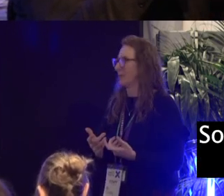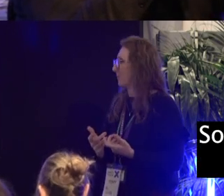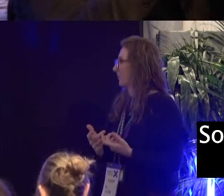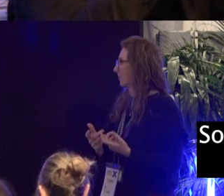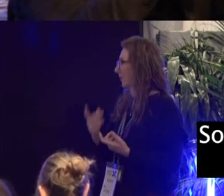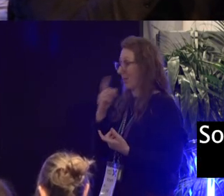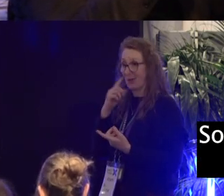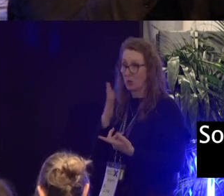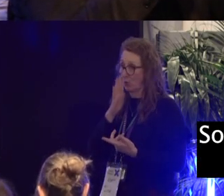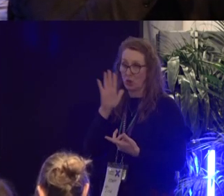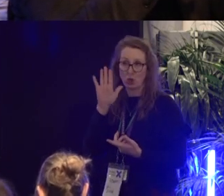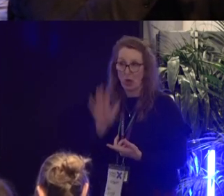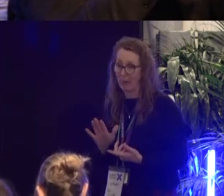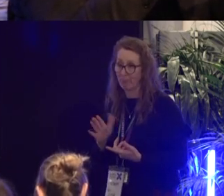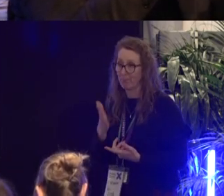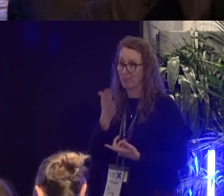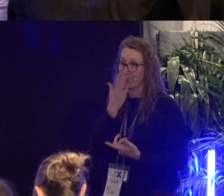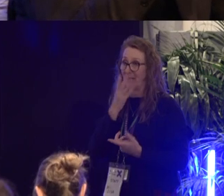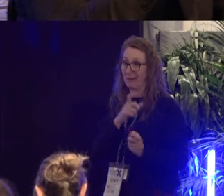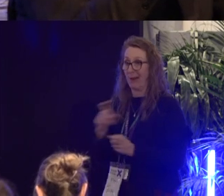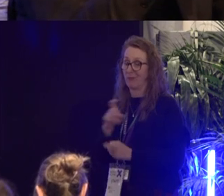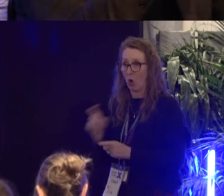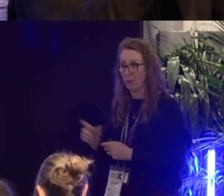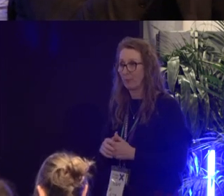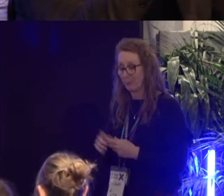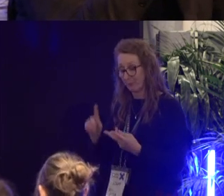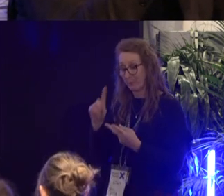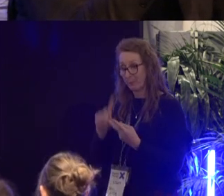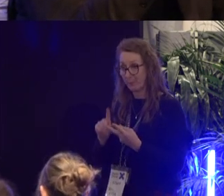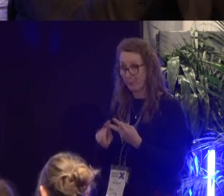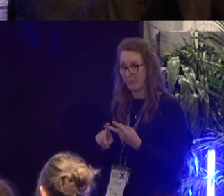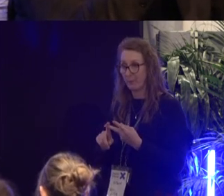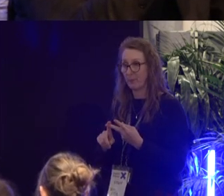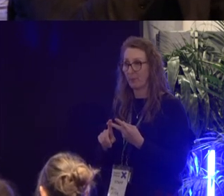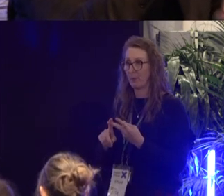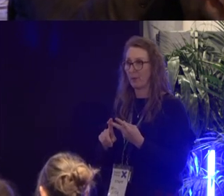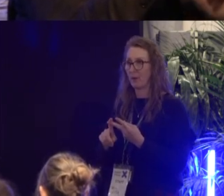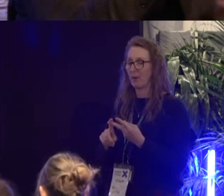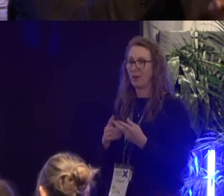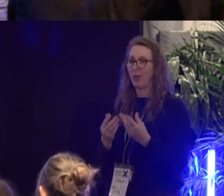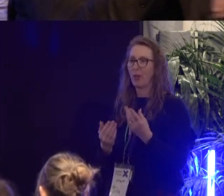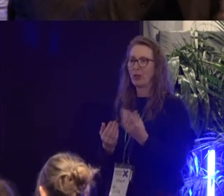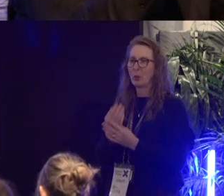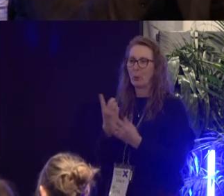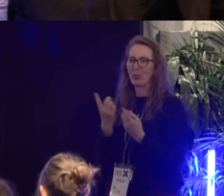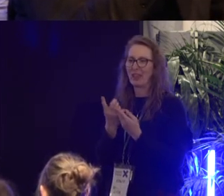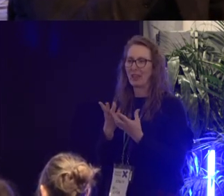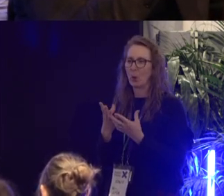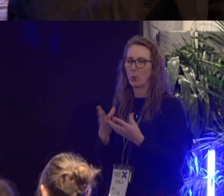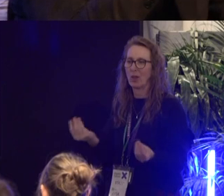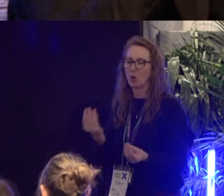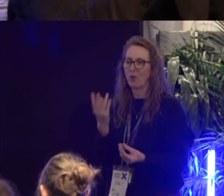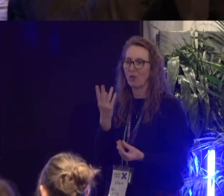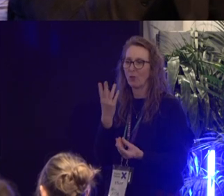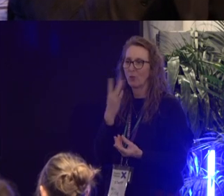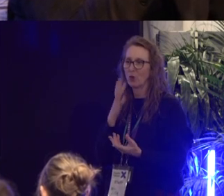no shame in carrying on with the thing, first of all. Right? The second thing is, the novelty wears off for some of the people you have reached with your